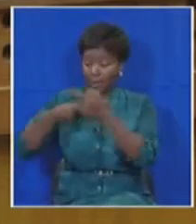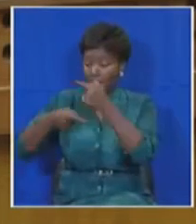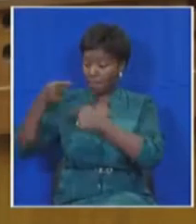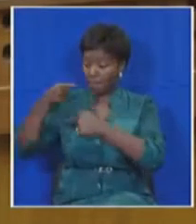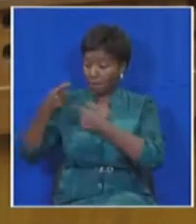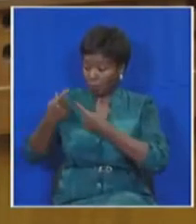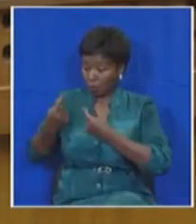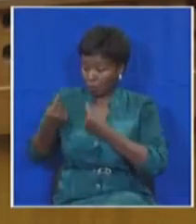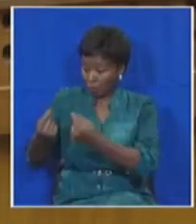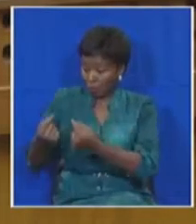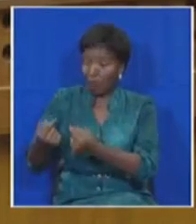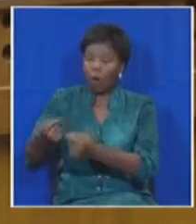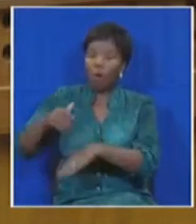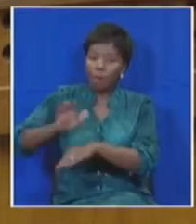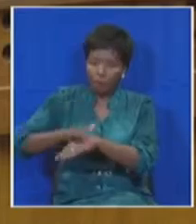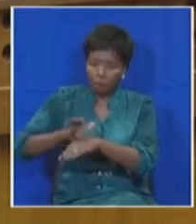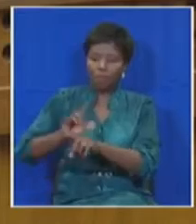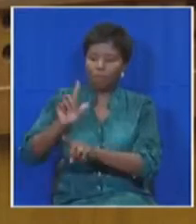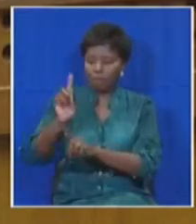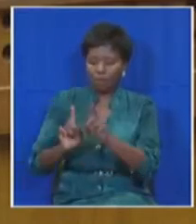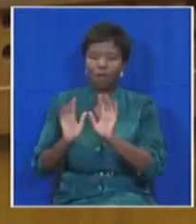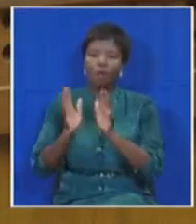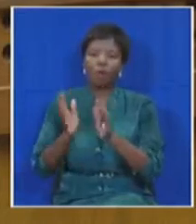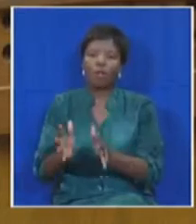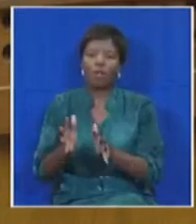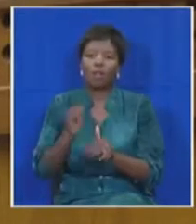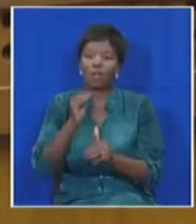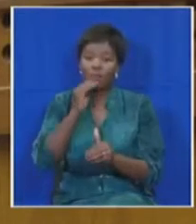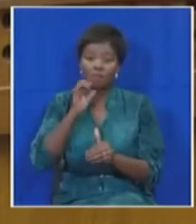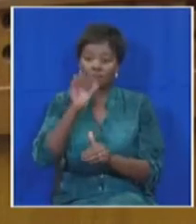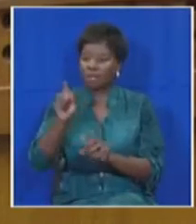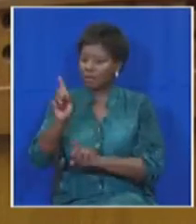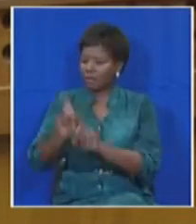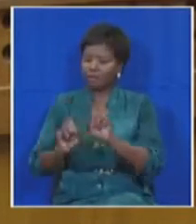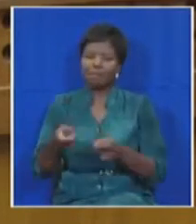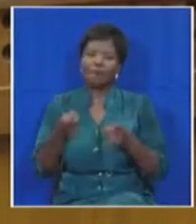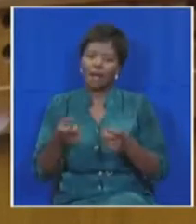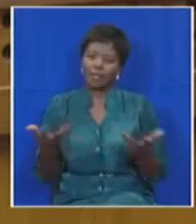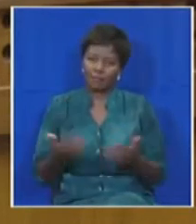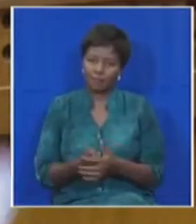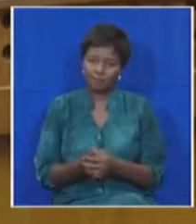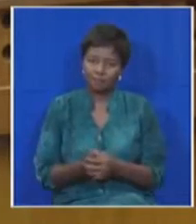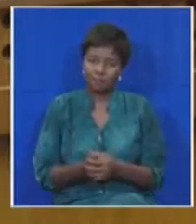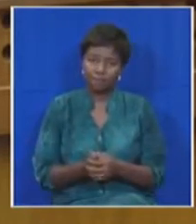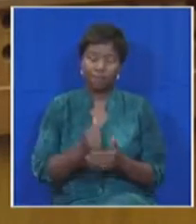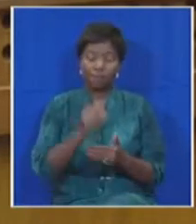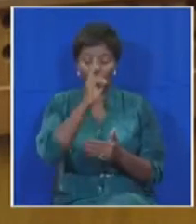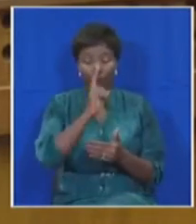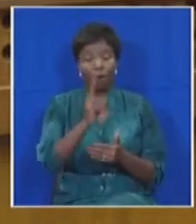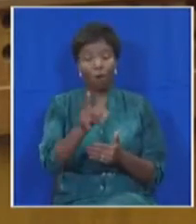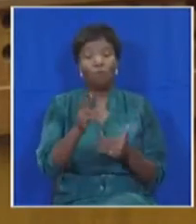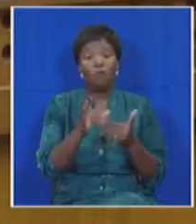you will end up, as South Africa cannot go backwards. Honorable members, we have to look to the